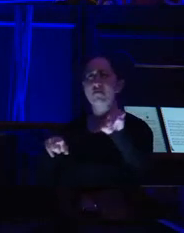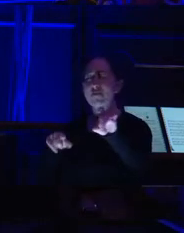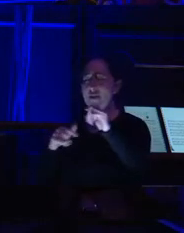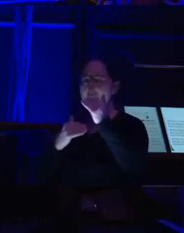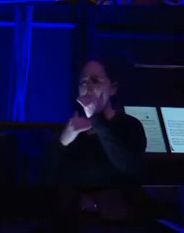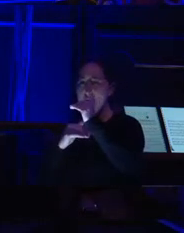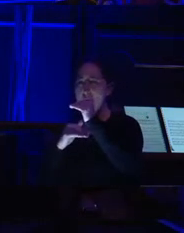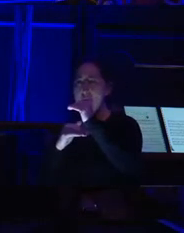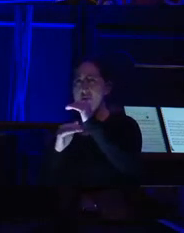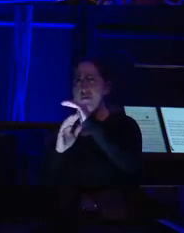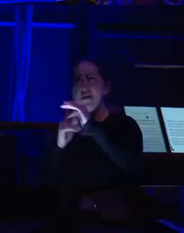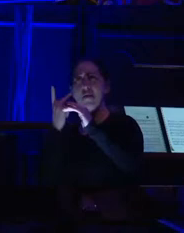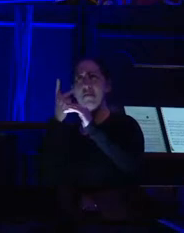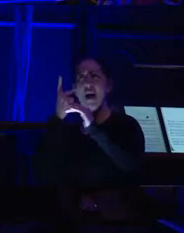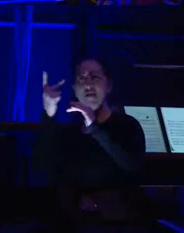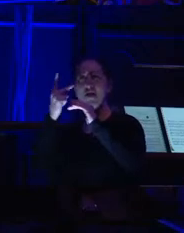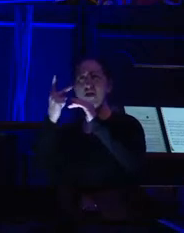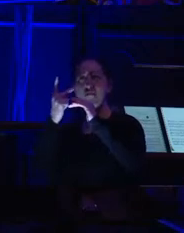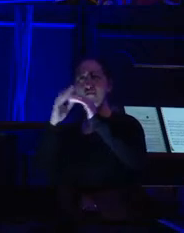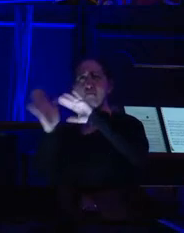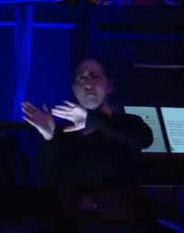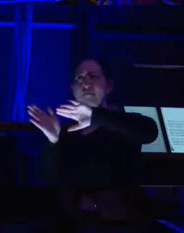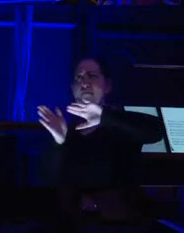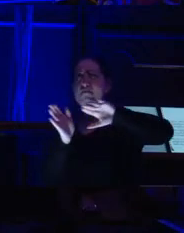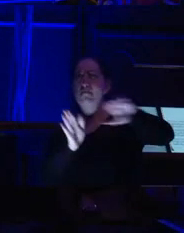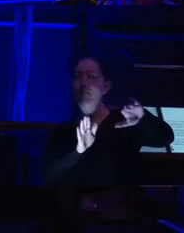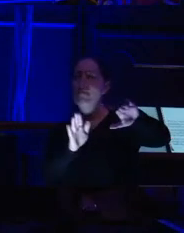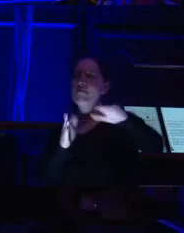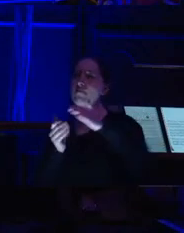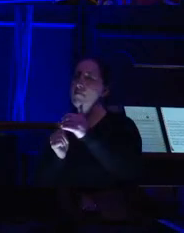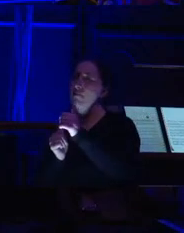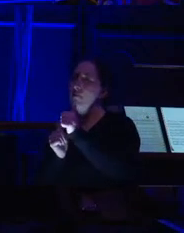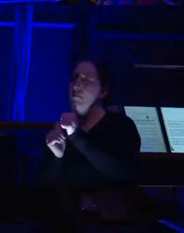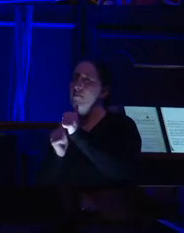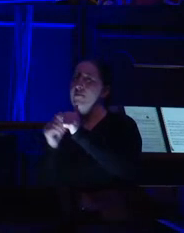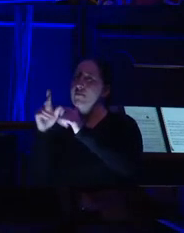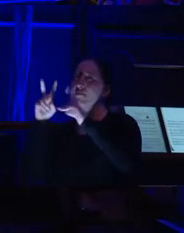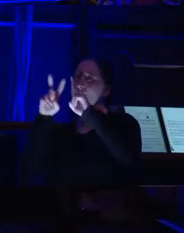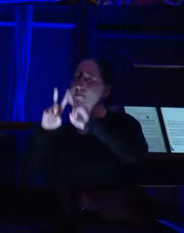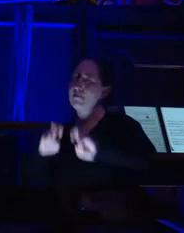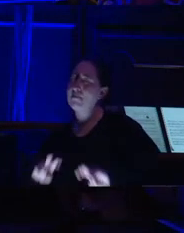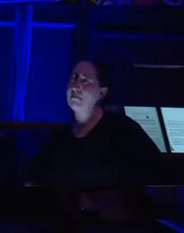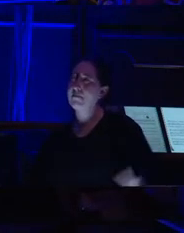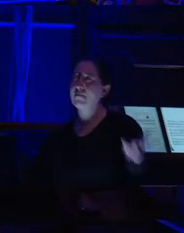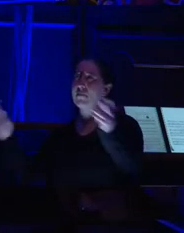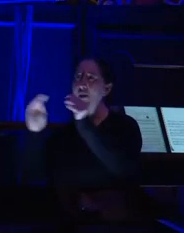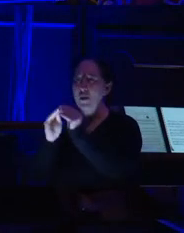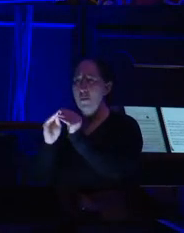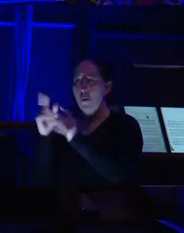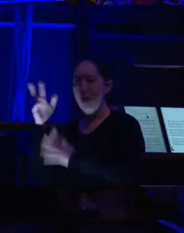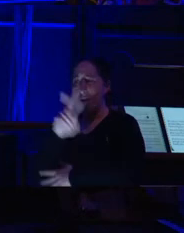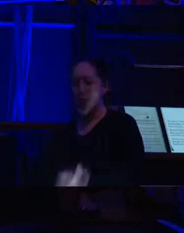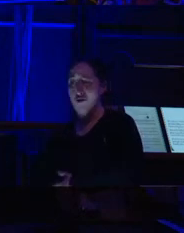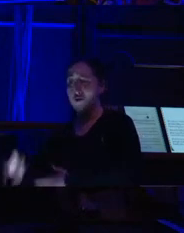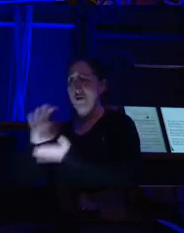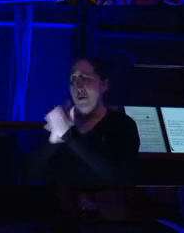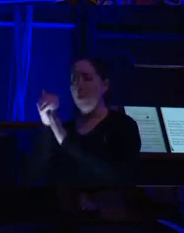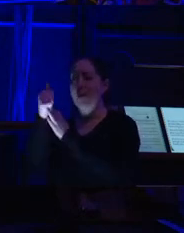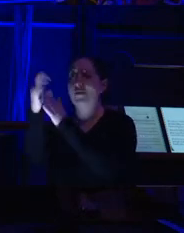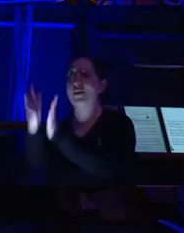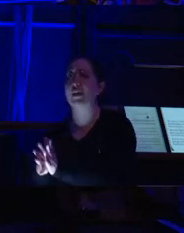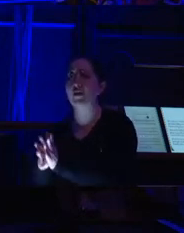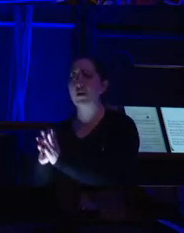limits of my vision and my understanding. It's here where I began my journey as a leader, responding